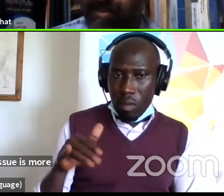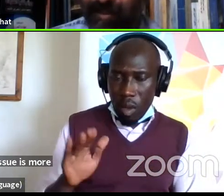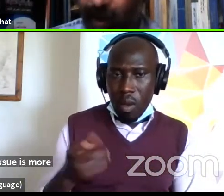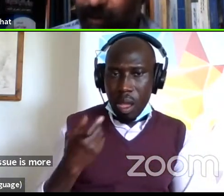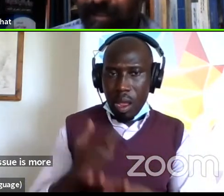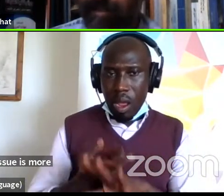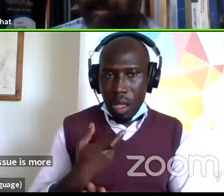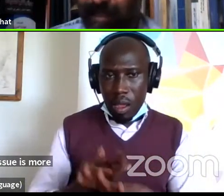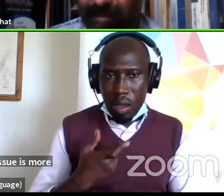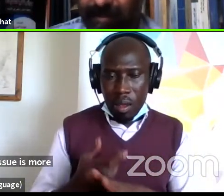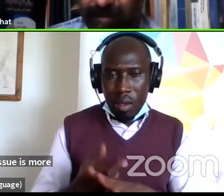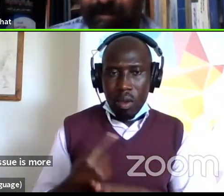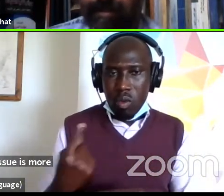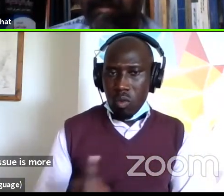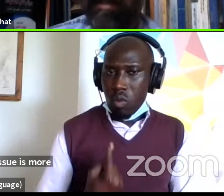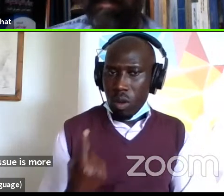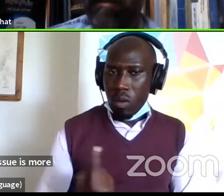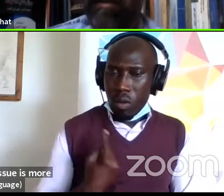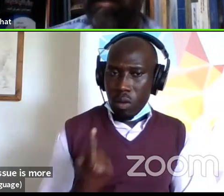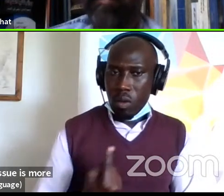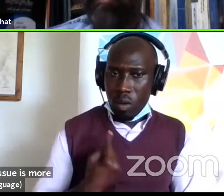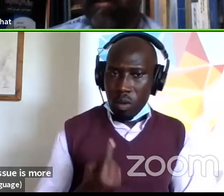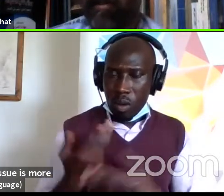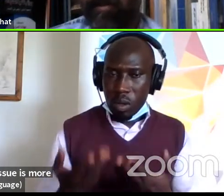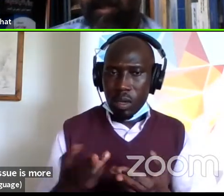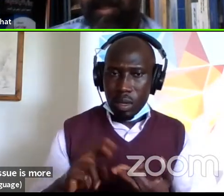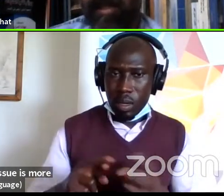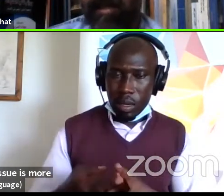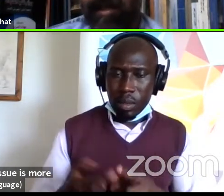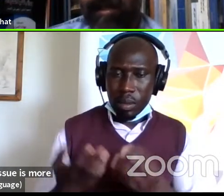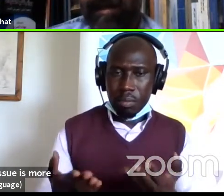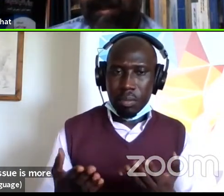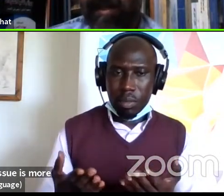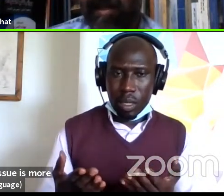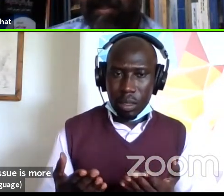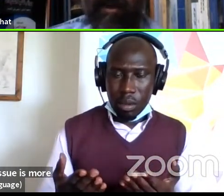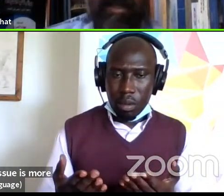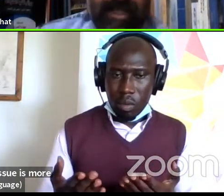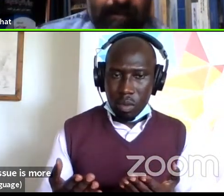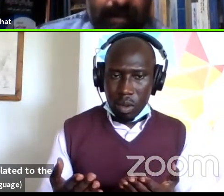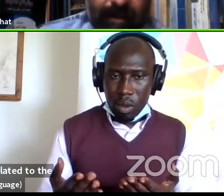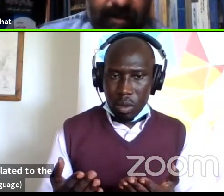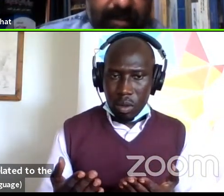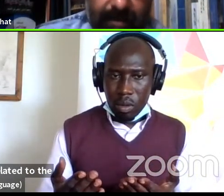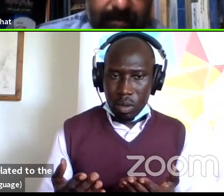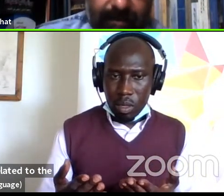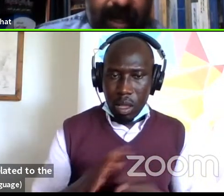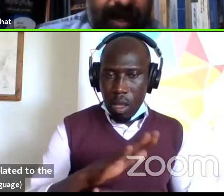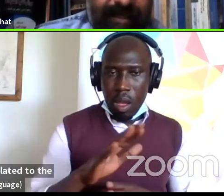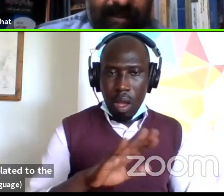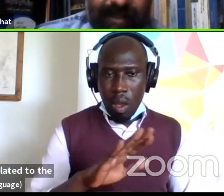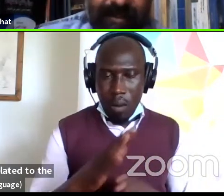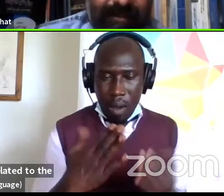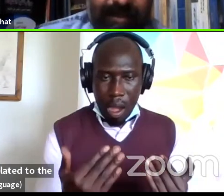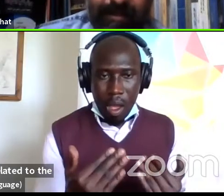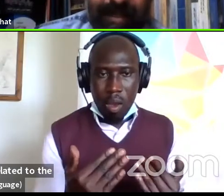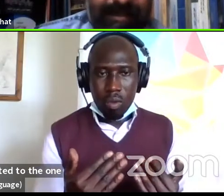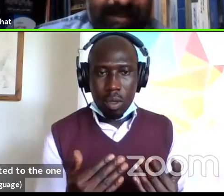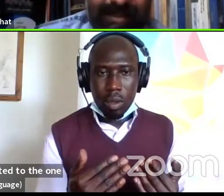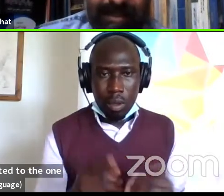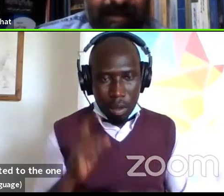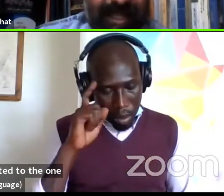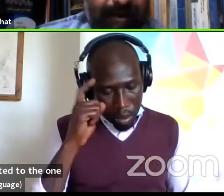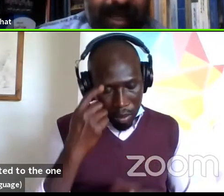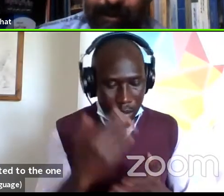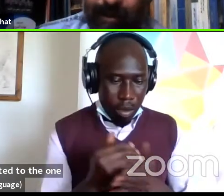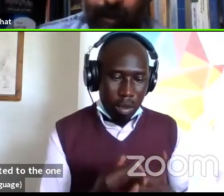and is only not related to the one regime, because we are 22